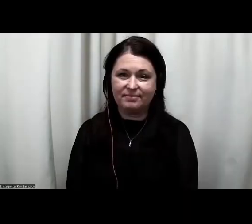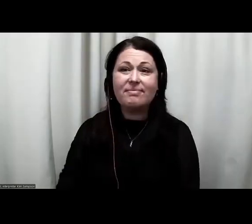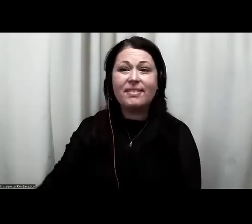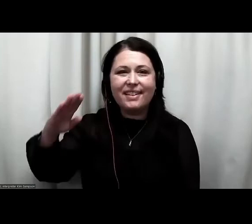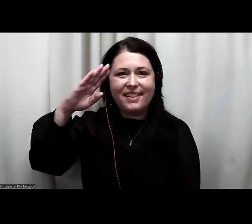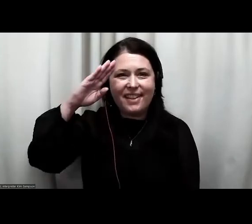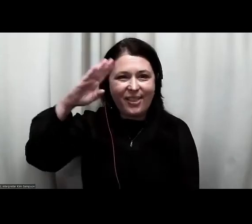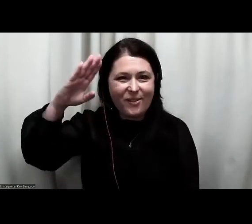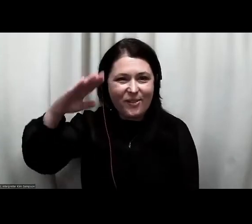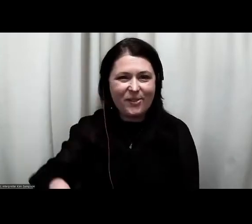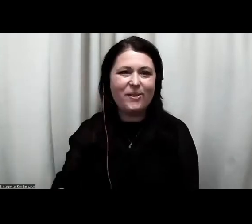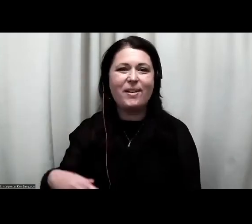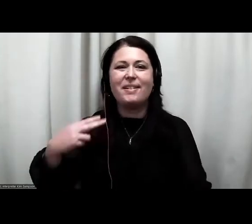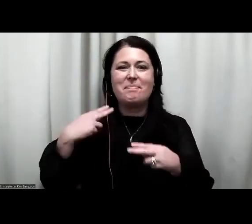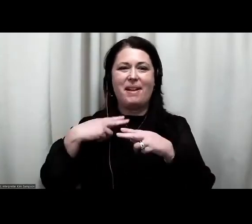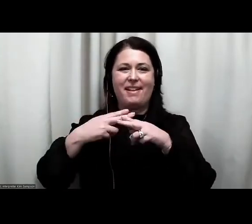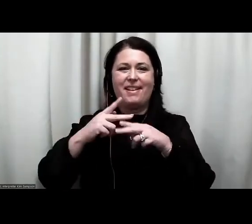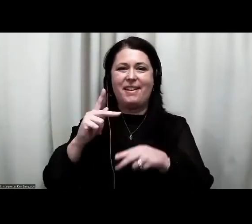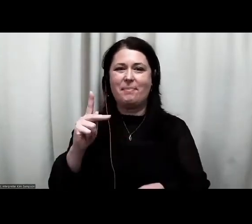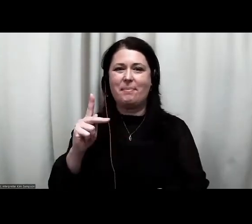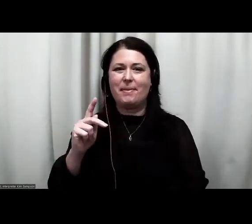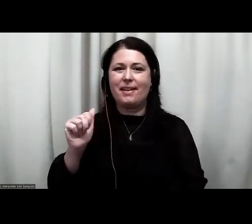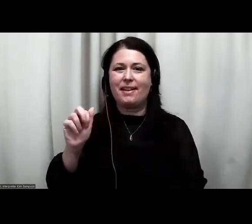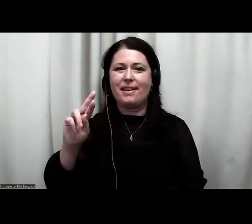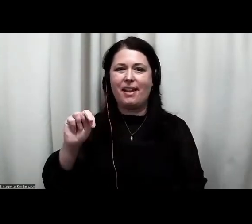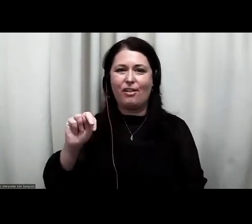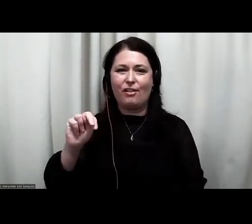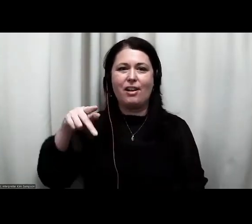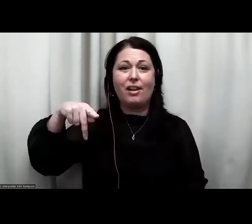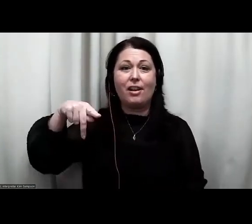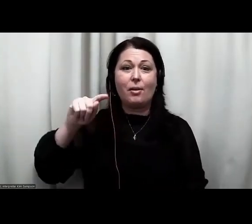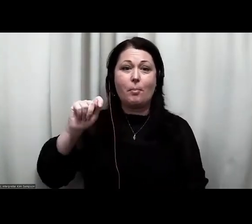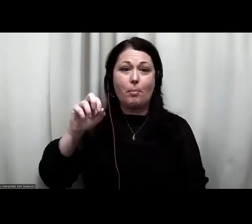Hi, I'm Karen Potter. Can you hear me?